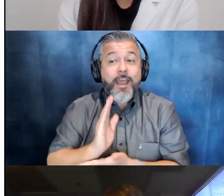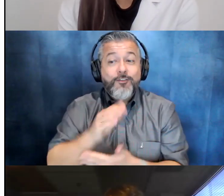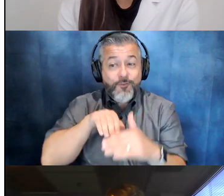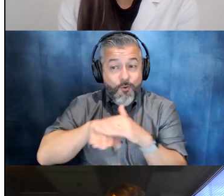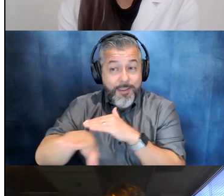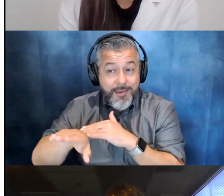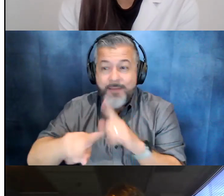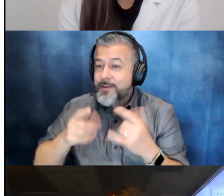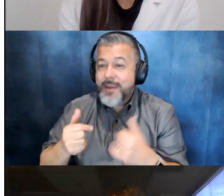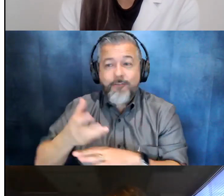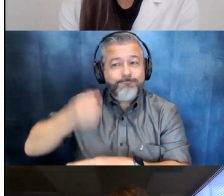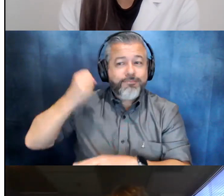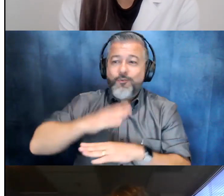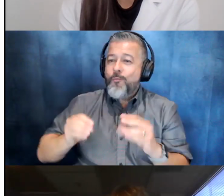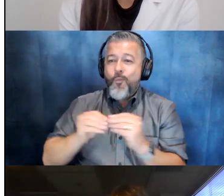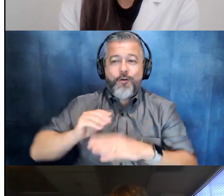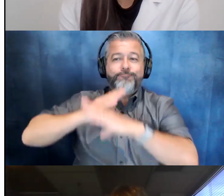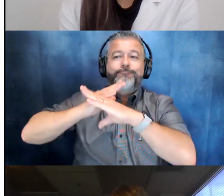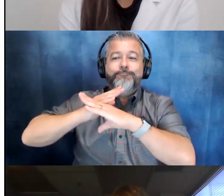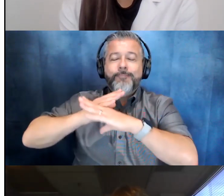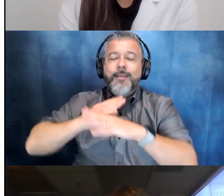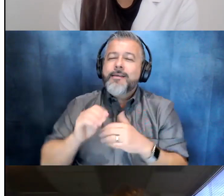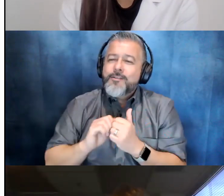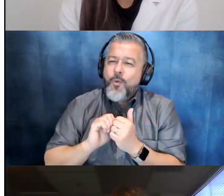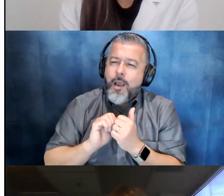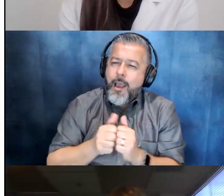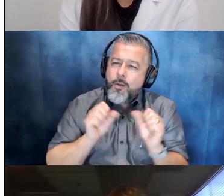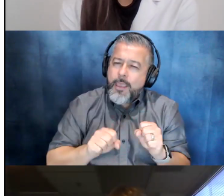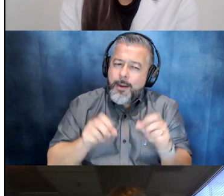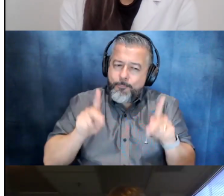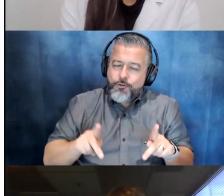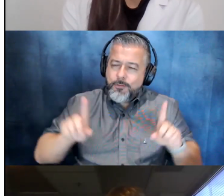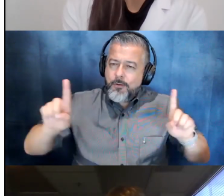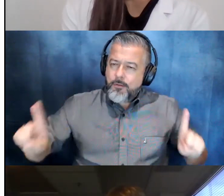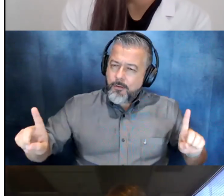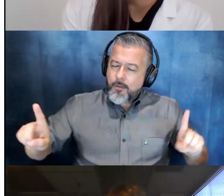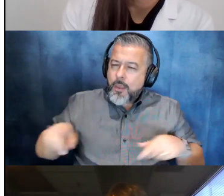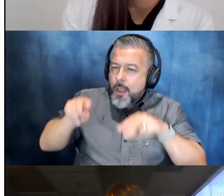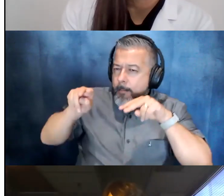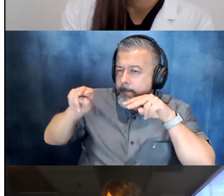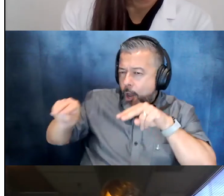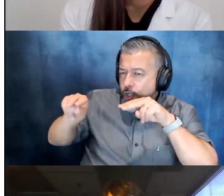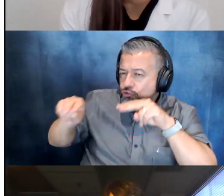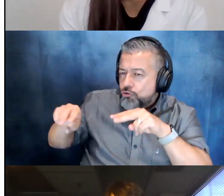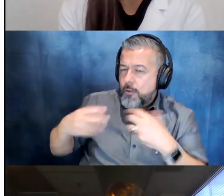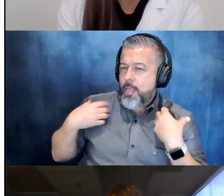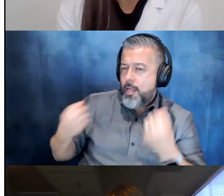how can they monitor those important markers of care and health when they're not able to be there? Oh, it's so hard. I work with my